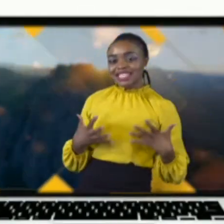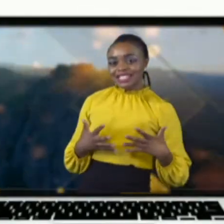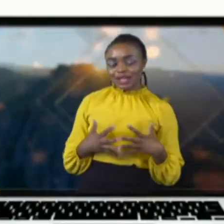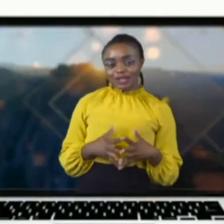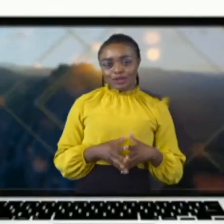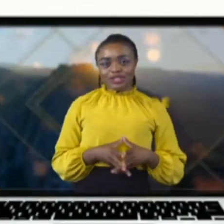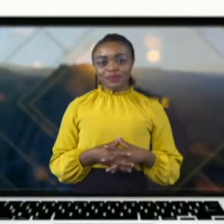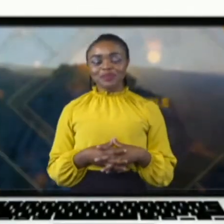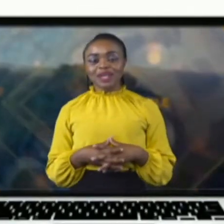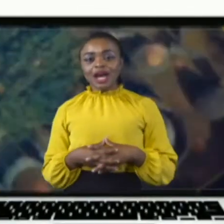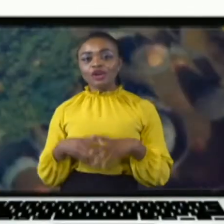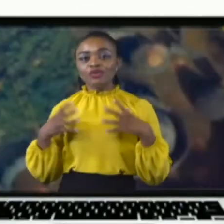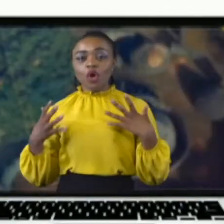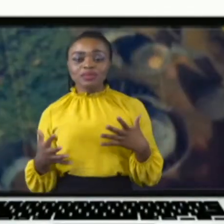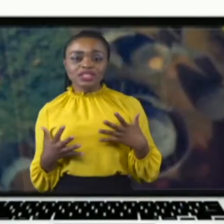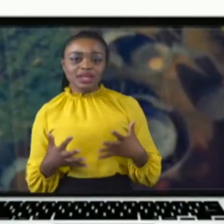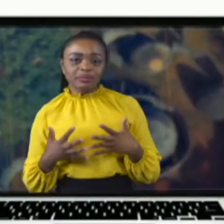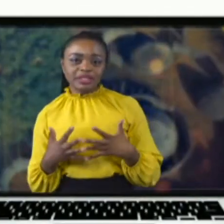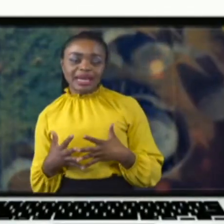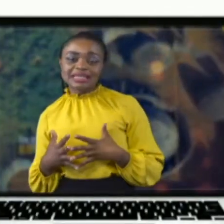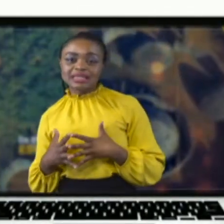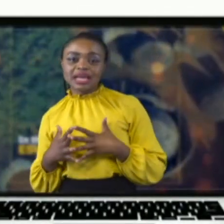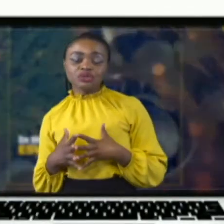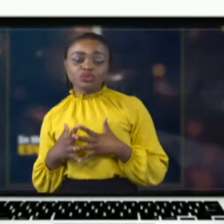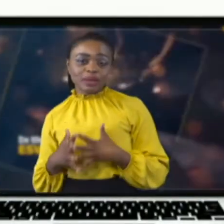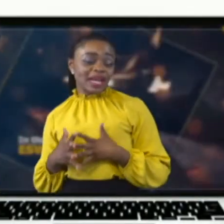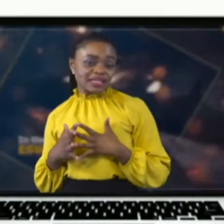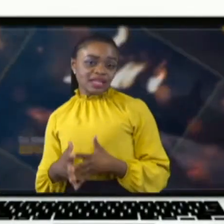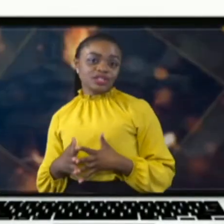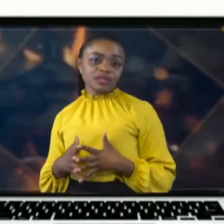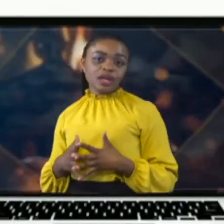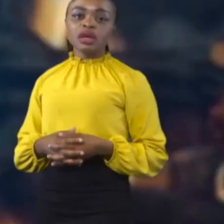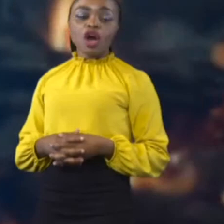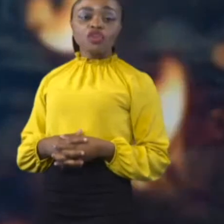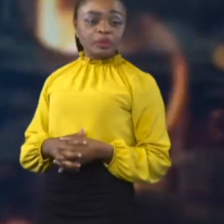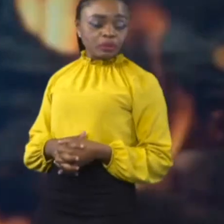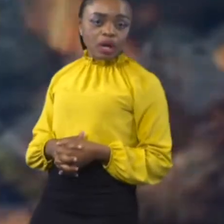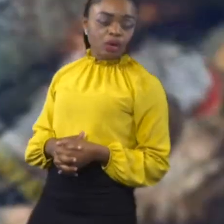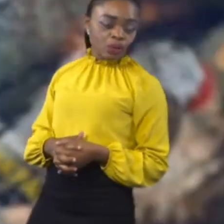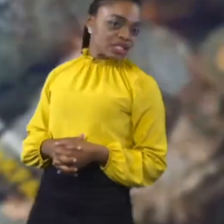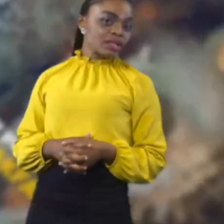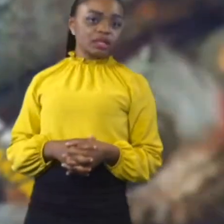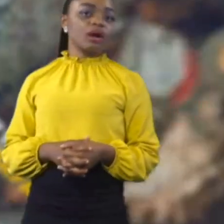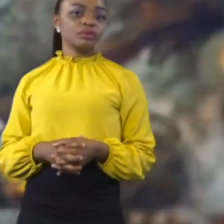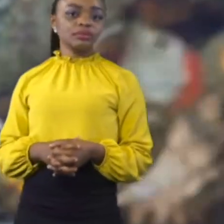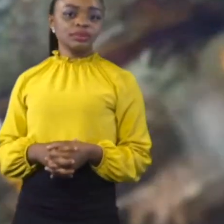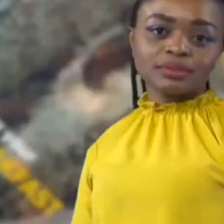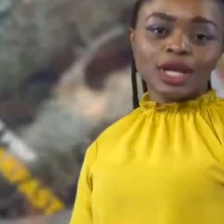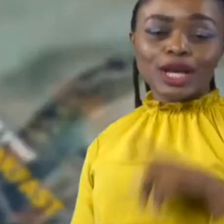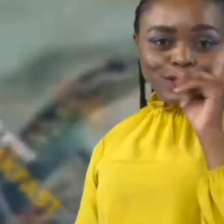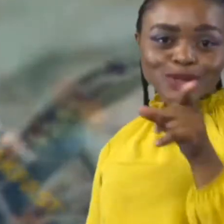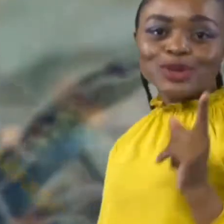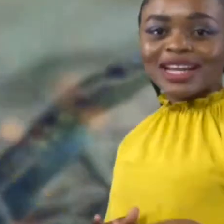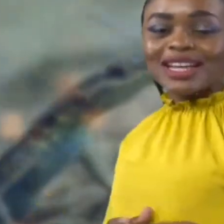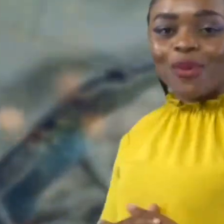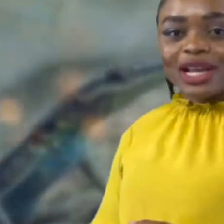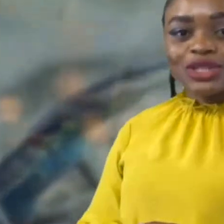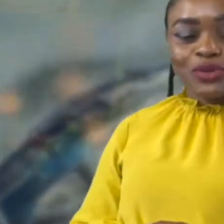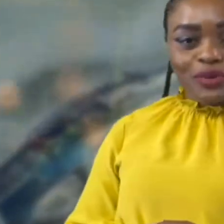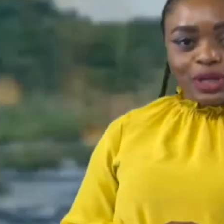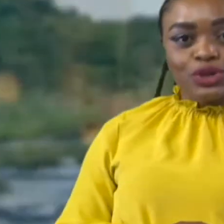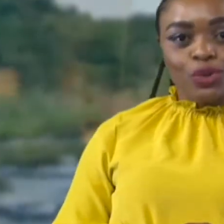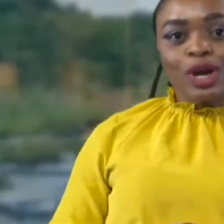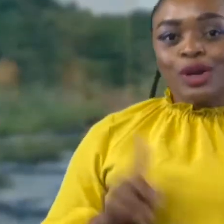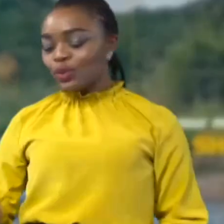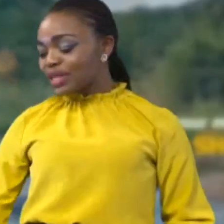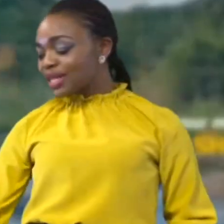The change in technology, out-of-home digital media is designed to grab the attention of people who are always on the go. You can now watch